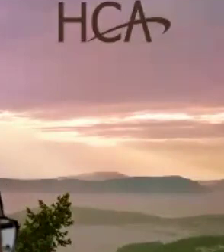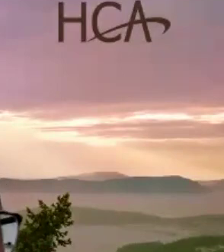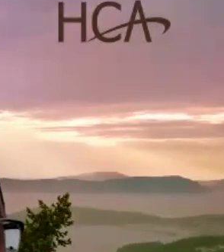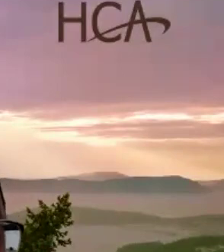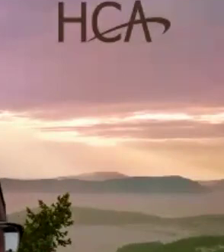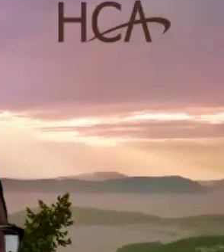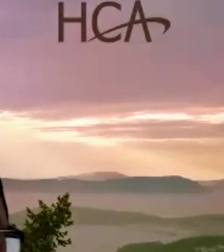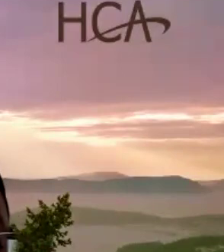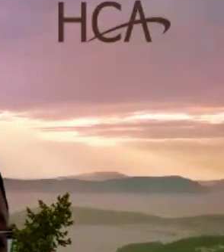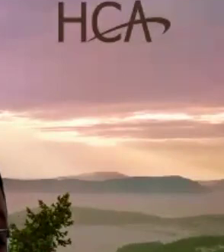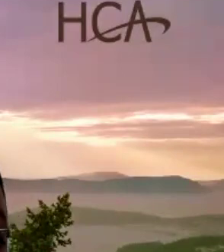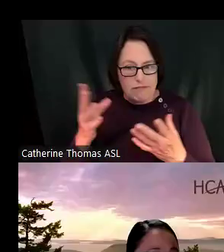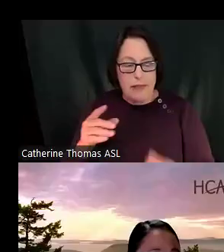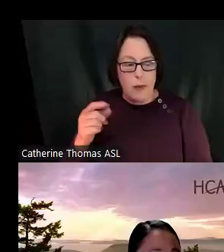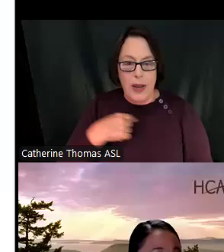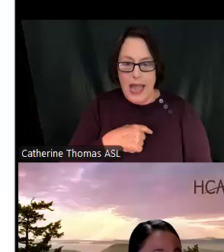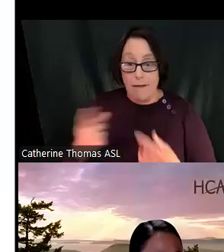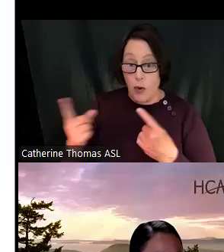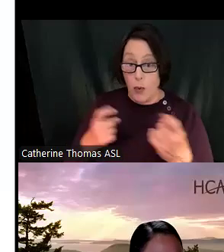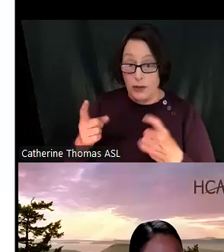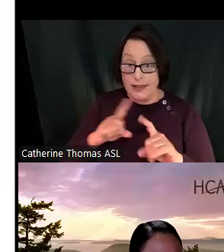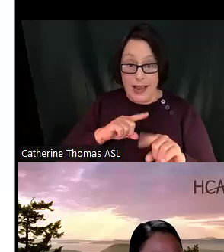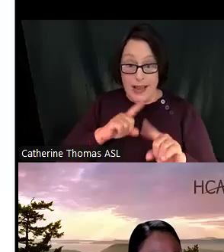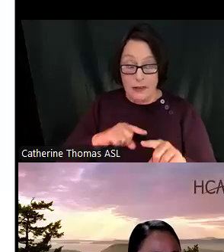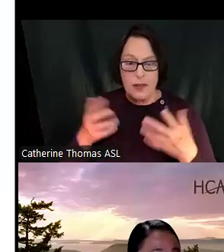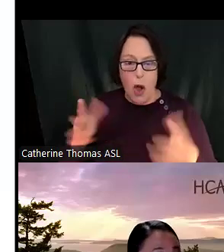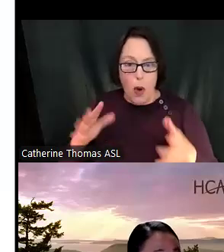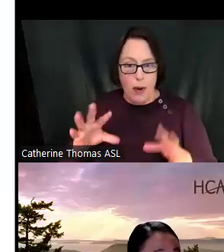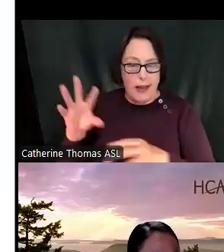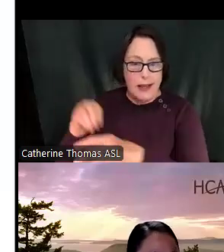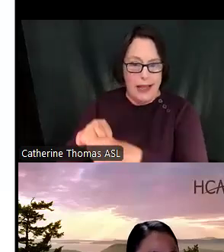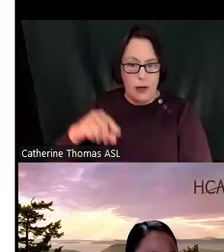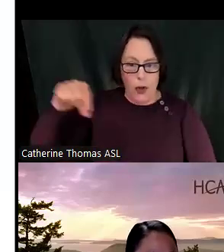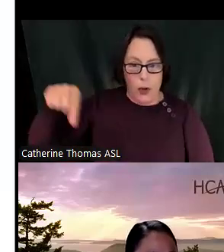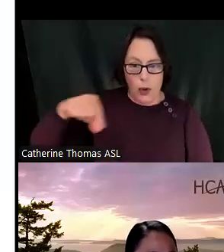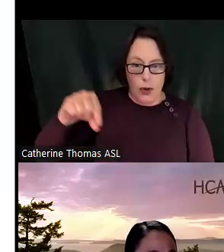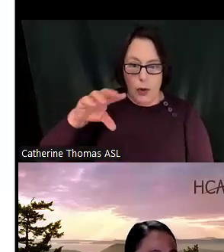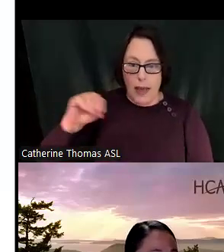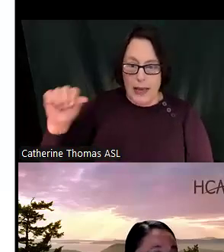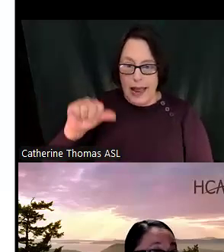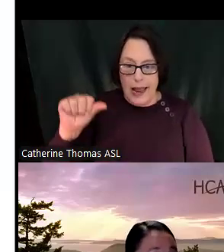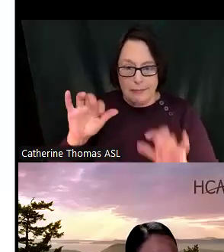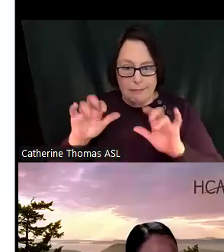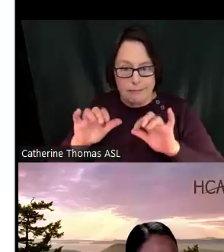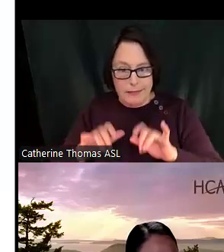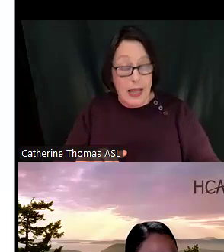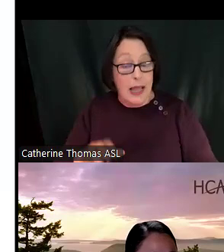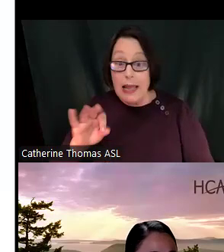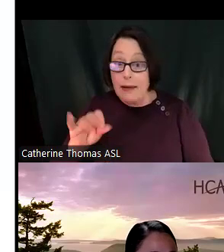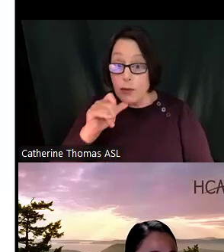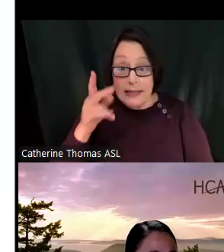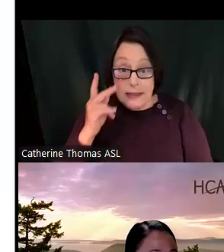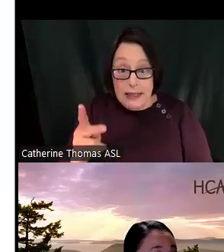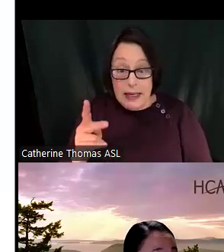some questions and answers already being generated in the Q&A. So if you have not seen those,